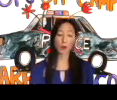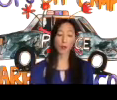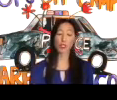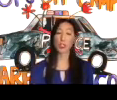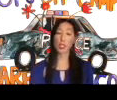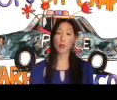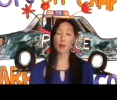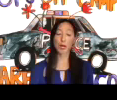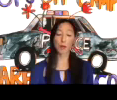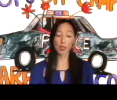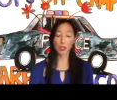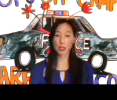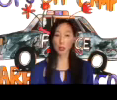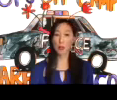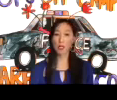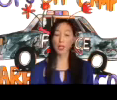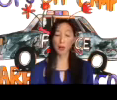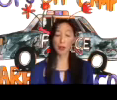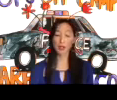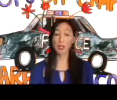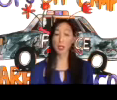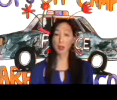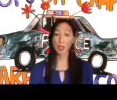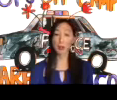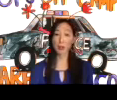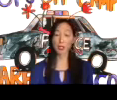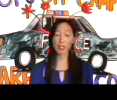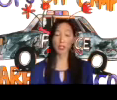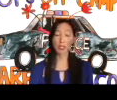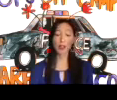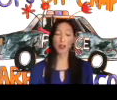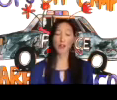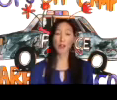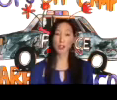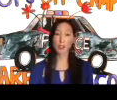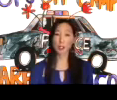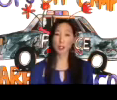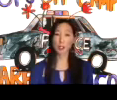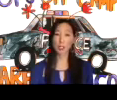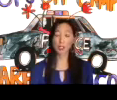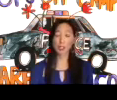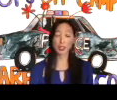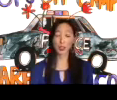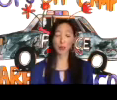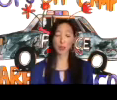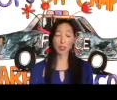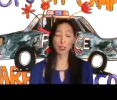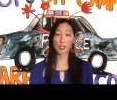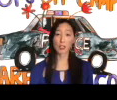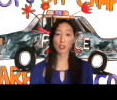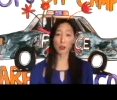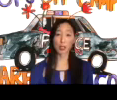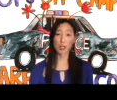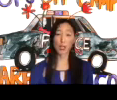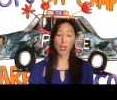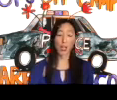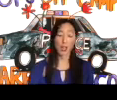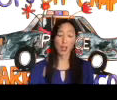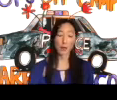always been shaped by racism, capitalist labor exploitation, fears of disease and disability, and so